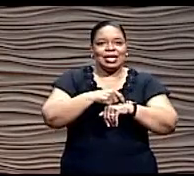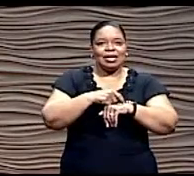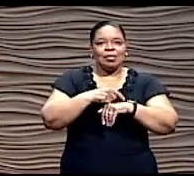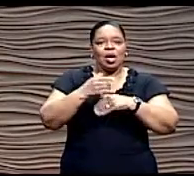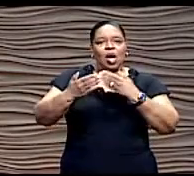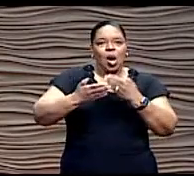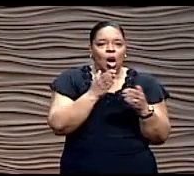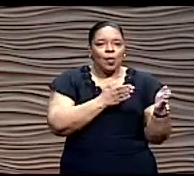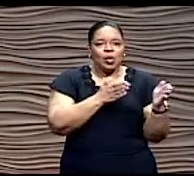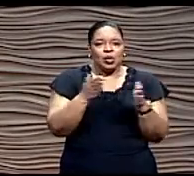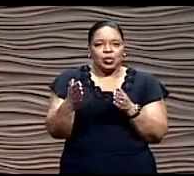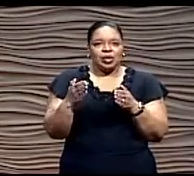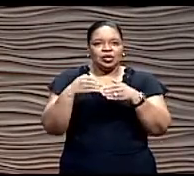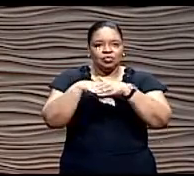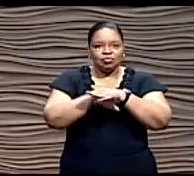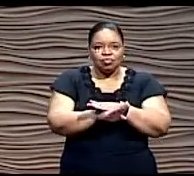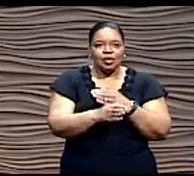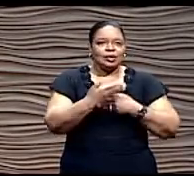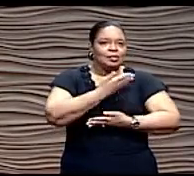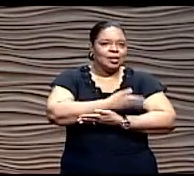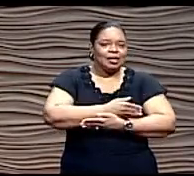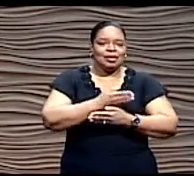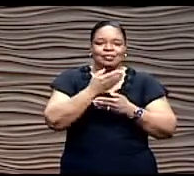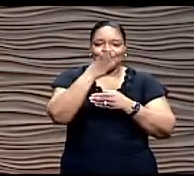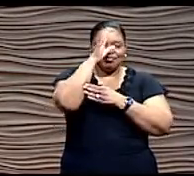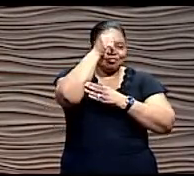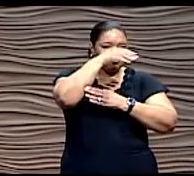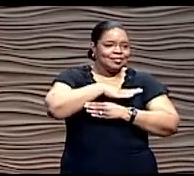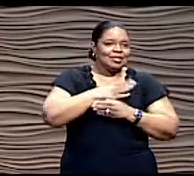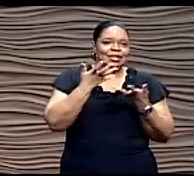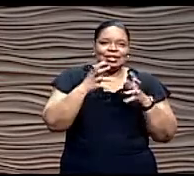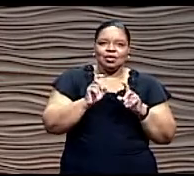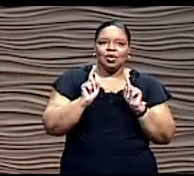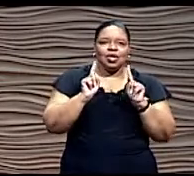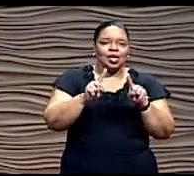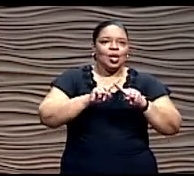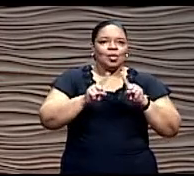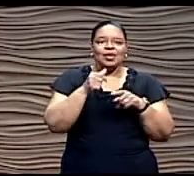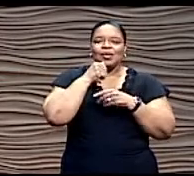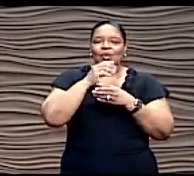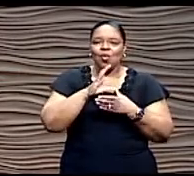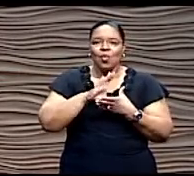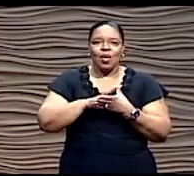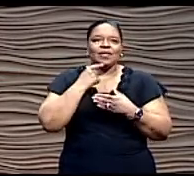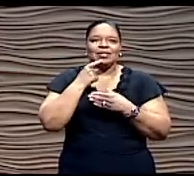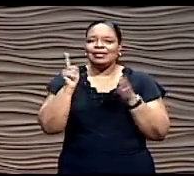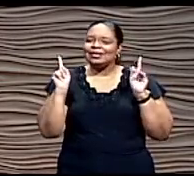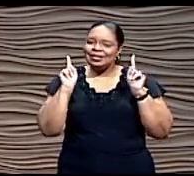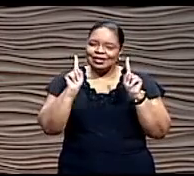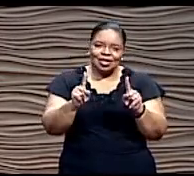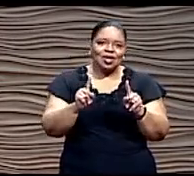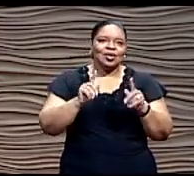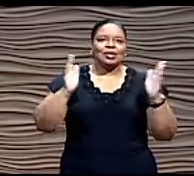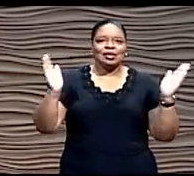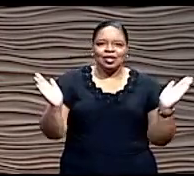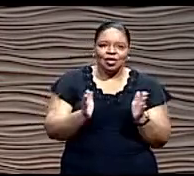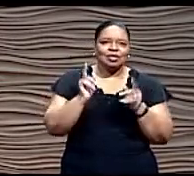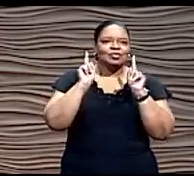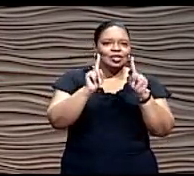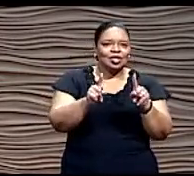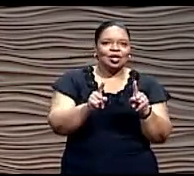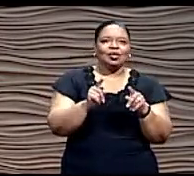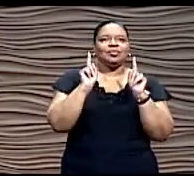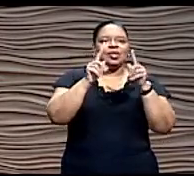their child, and so he didn't want to go, but she encouraged him to go, and he went, and he was going to come right